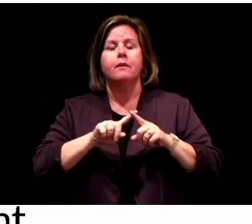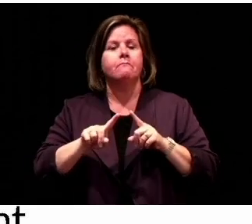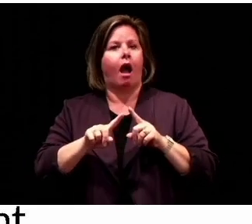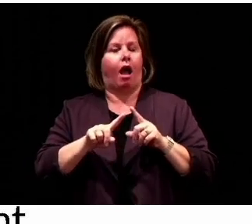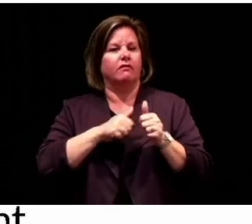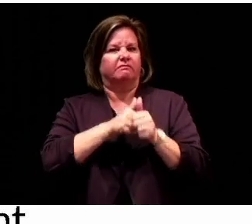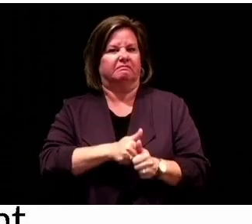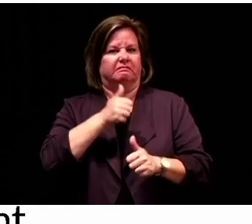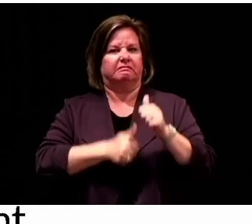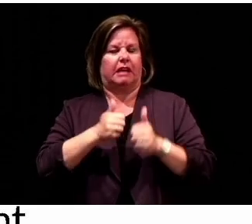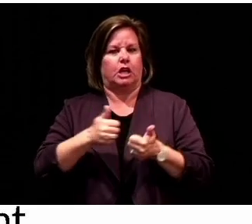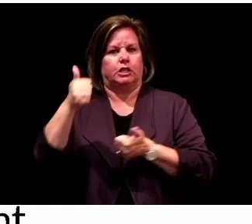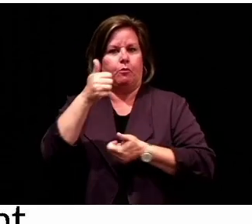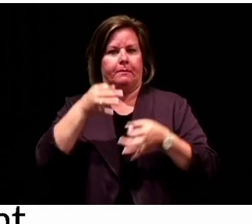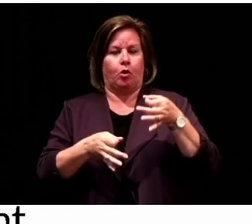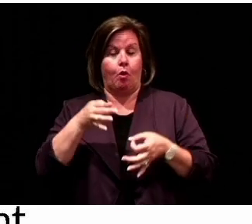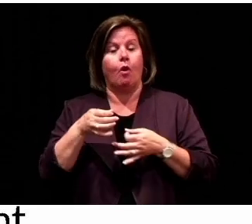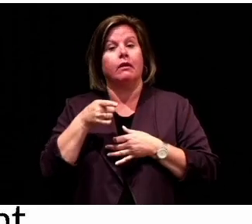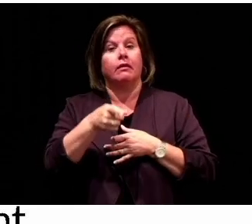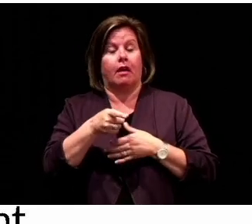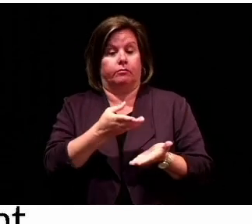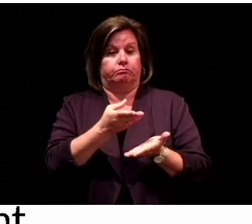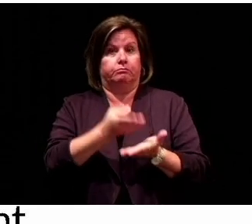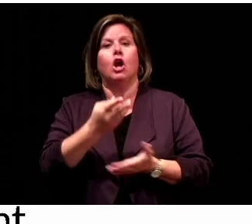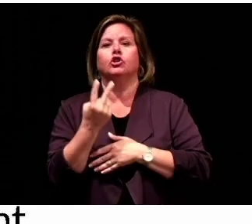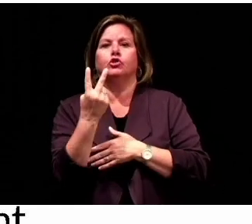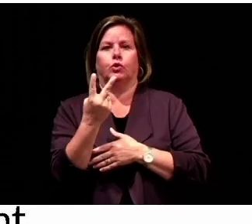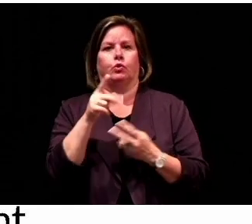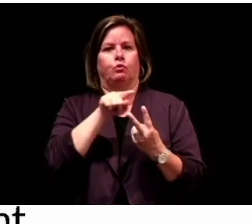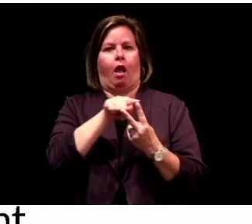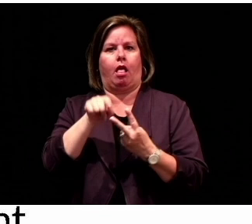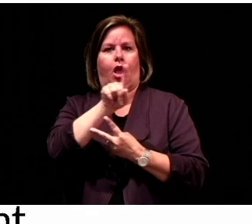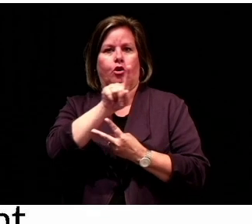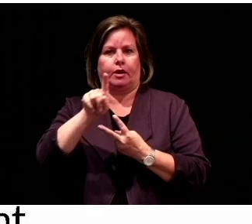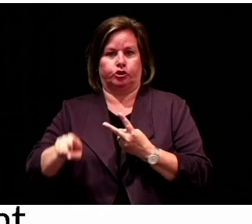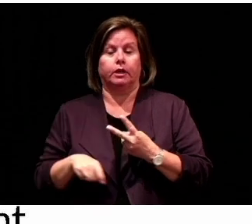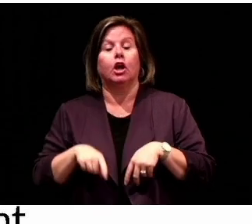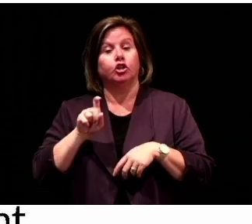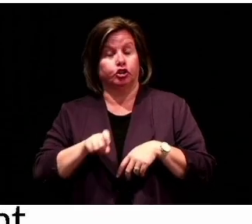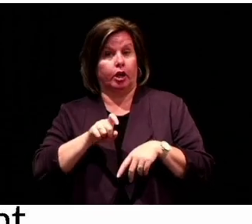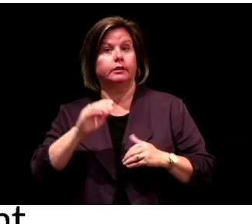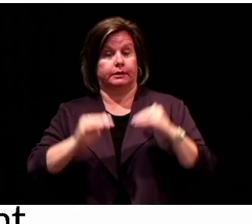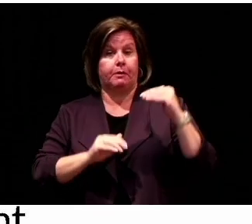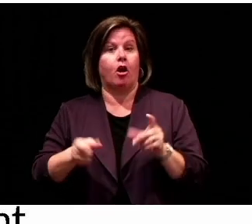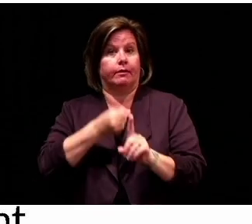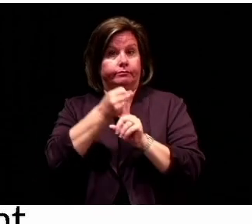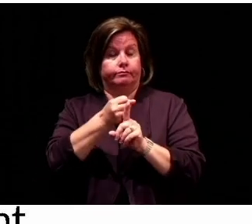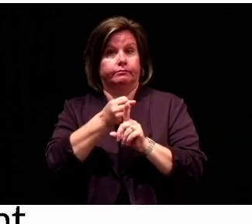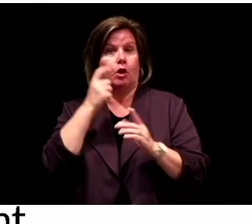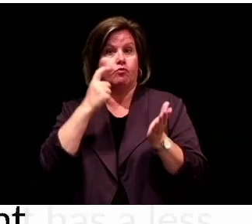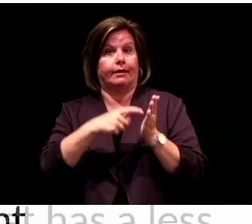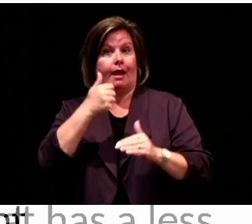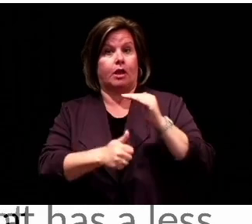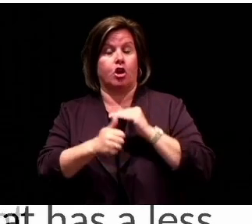achieve one or more substantial, legitimate, non-discriminatory interests, and it must be supported by evidence and can't be hypothetical or